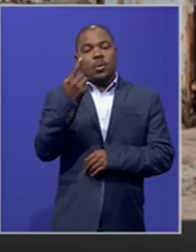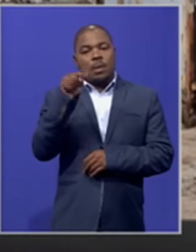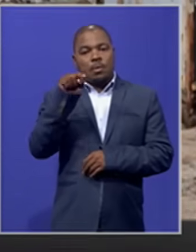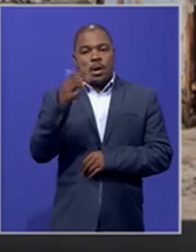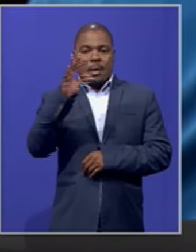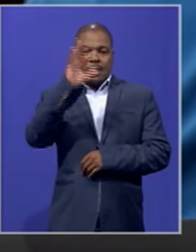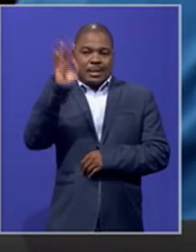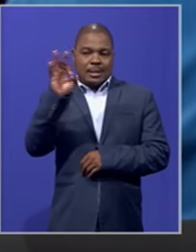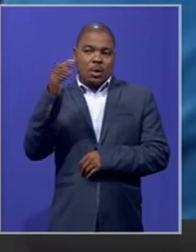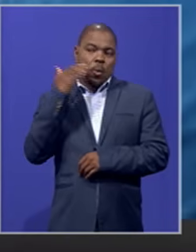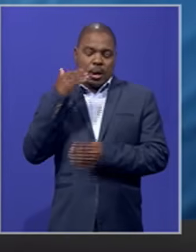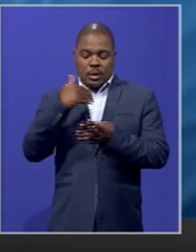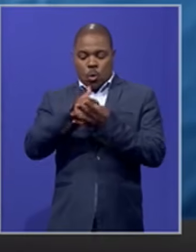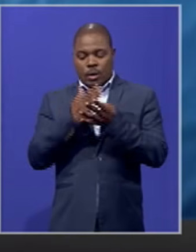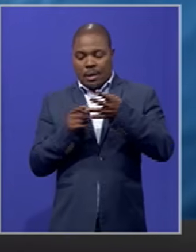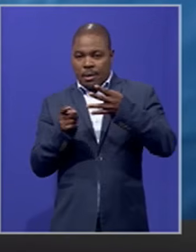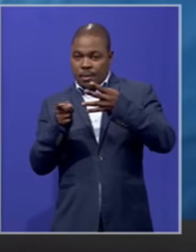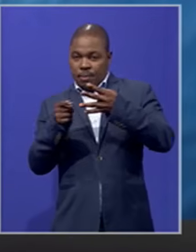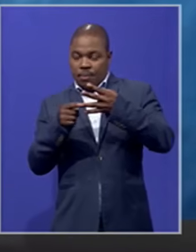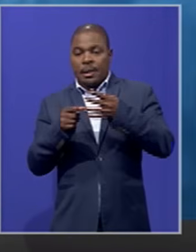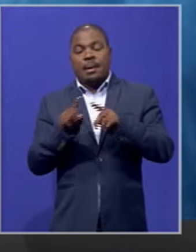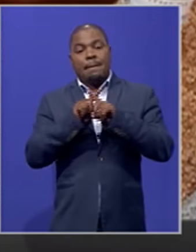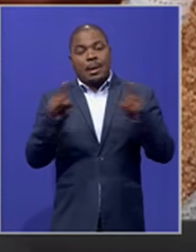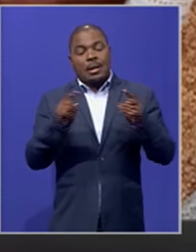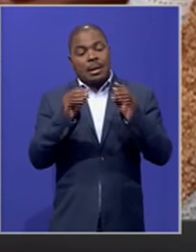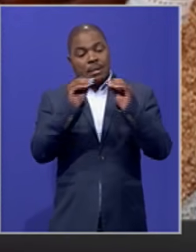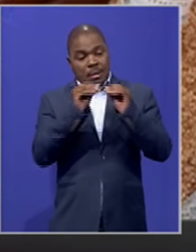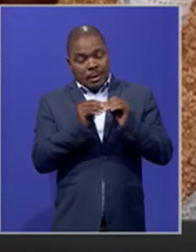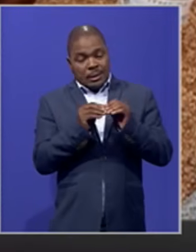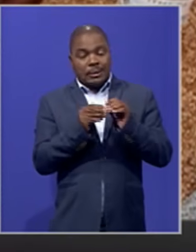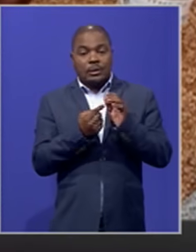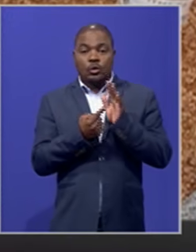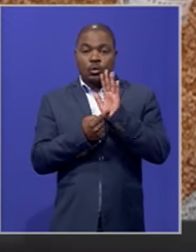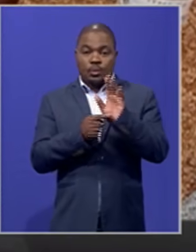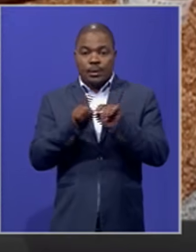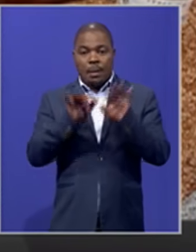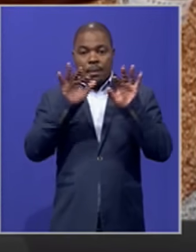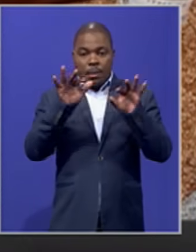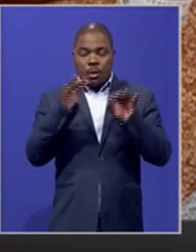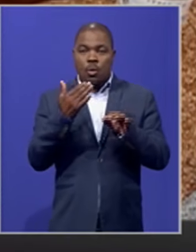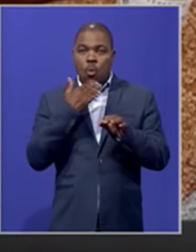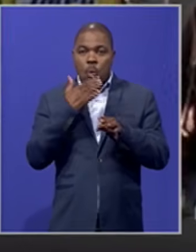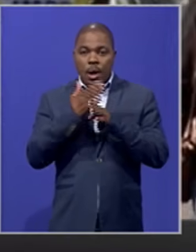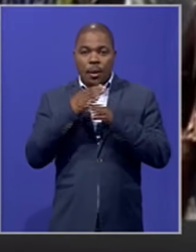31.9 kotareng ya boraro. Go ya ka dipalopalo, palo ya bao ba sa šomego e fokotšegile ka